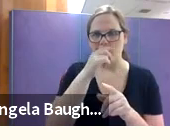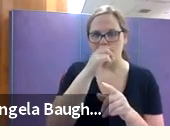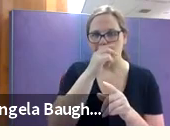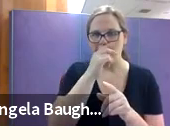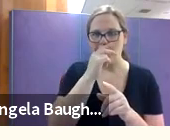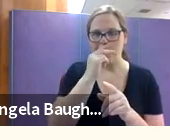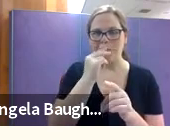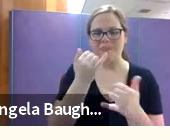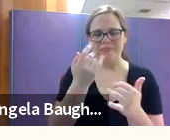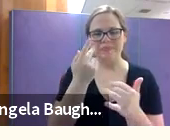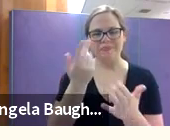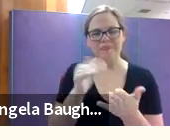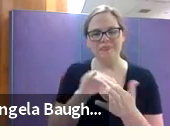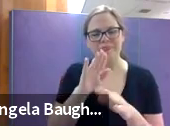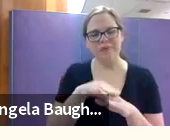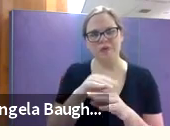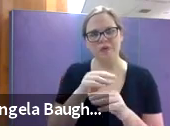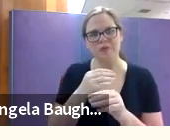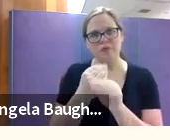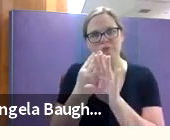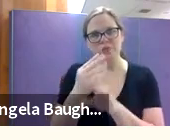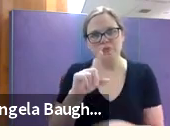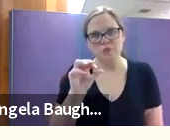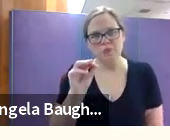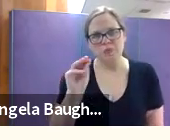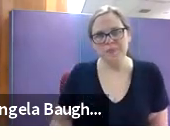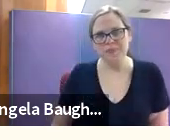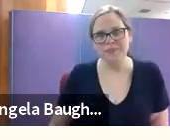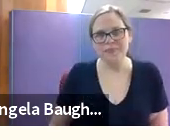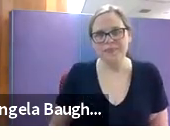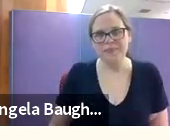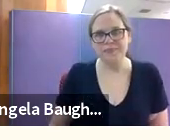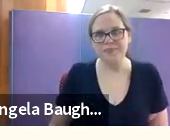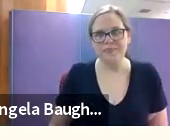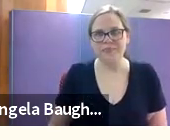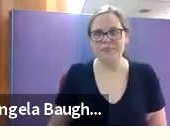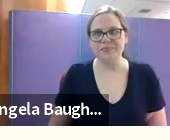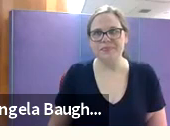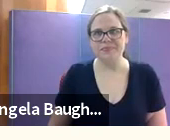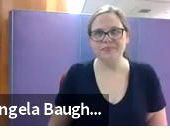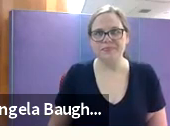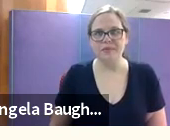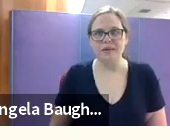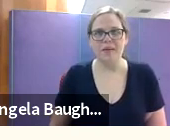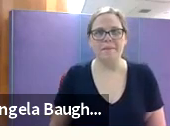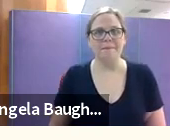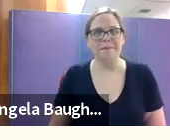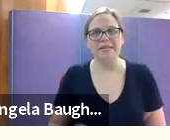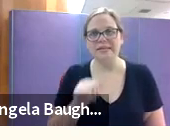on Zoom. Because it has not been on the YouTube stream.